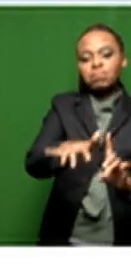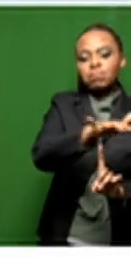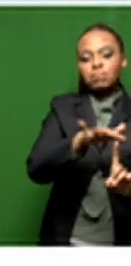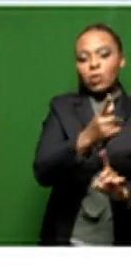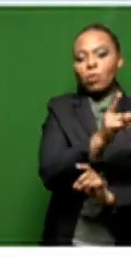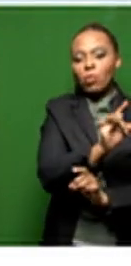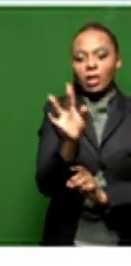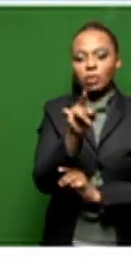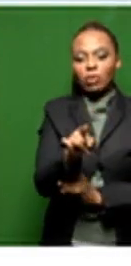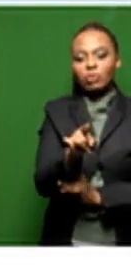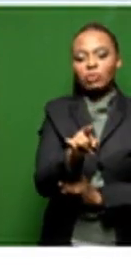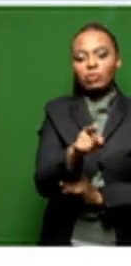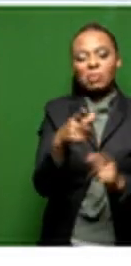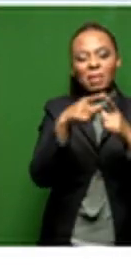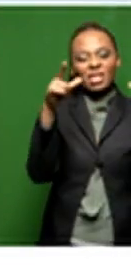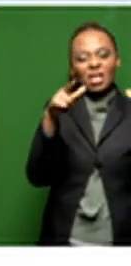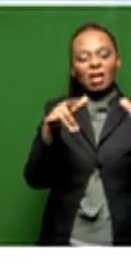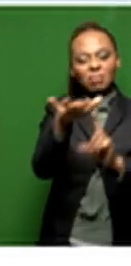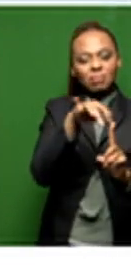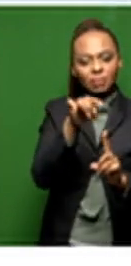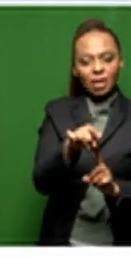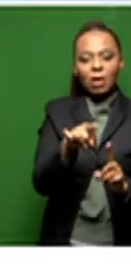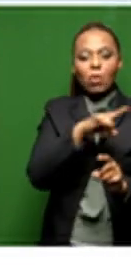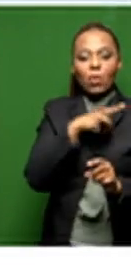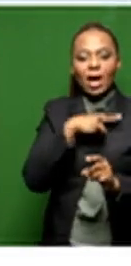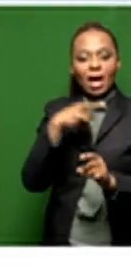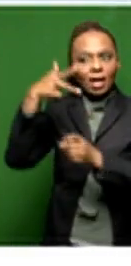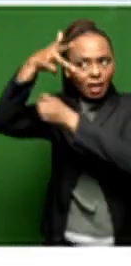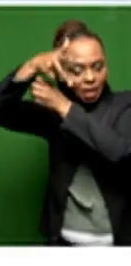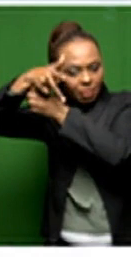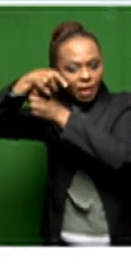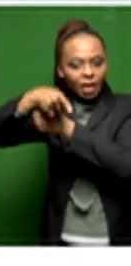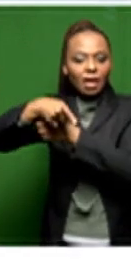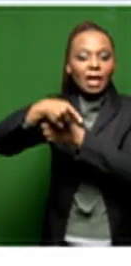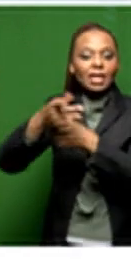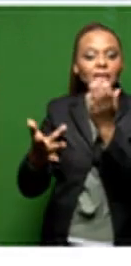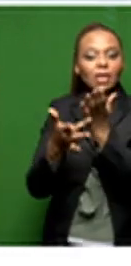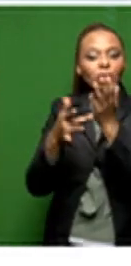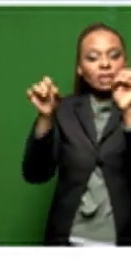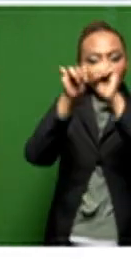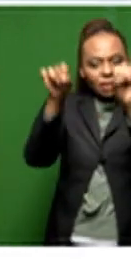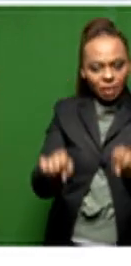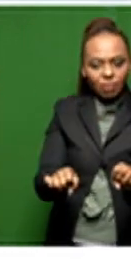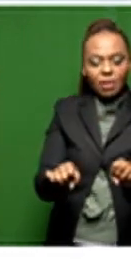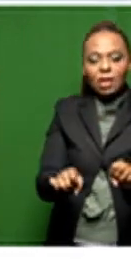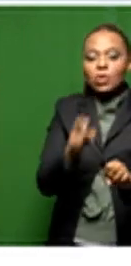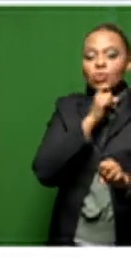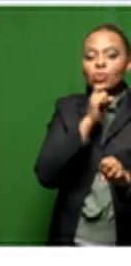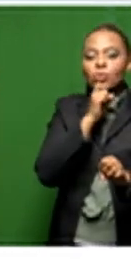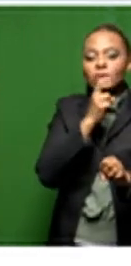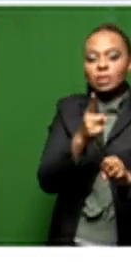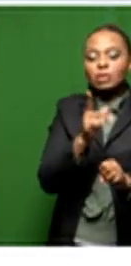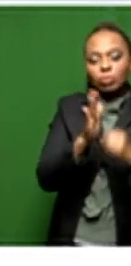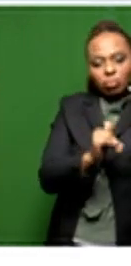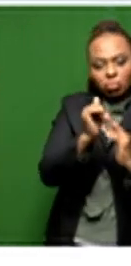South Africa. Because it is camera-based, so you do require certain infrastructure at the service station. But we are